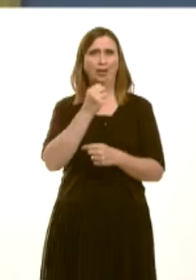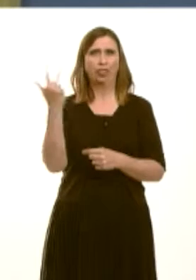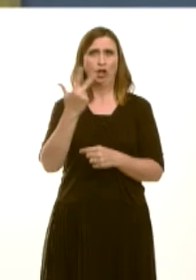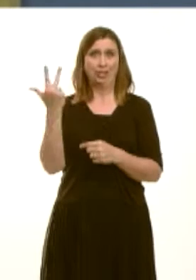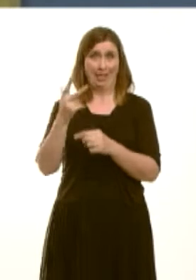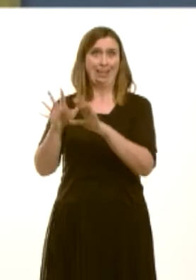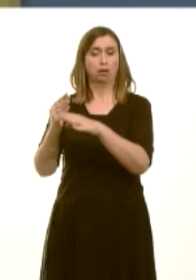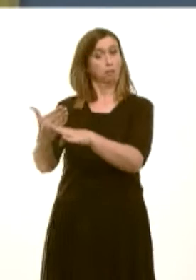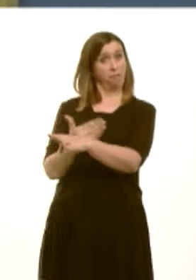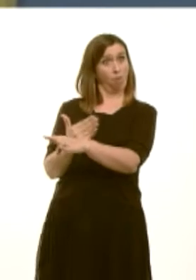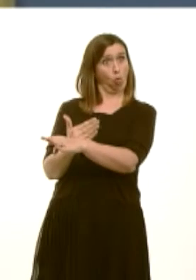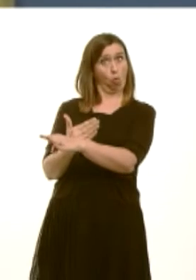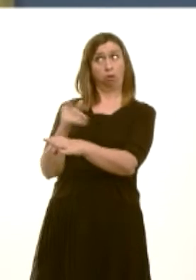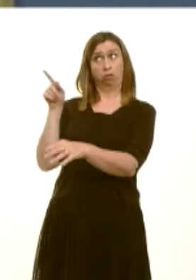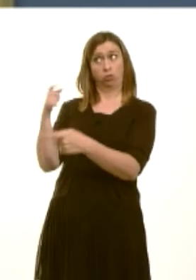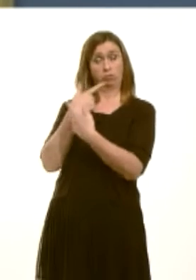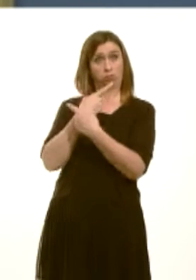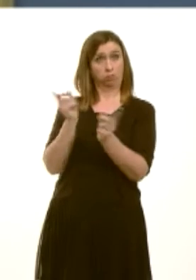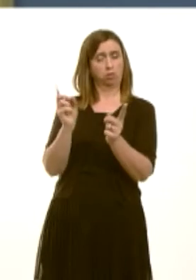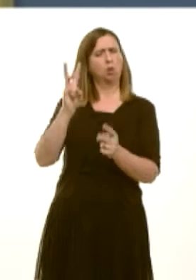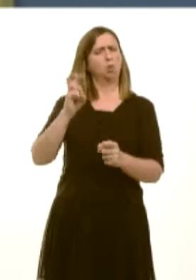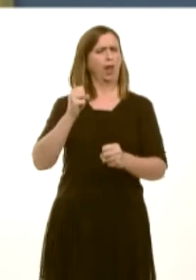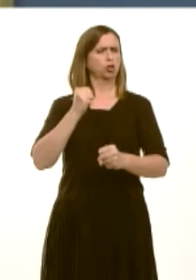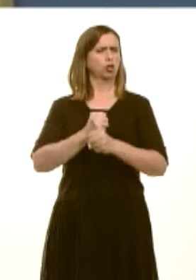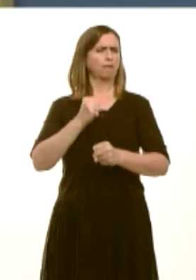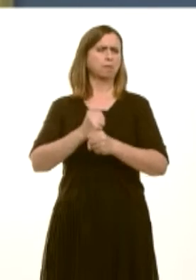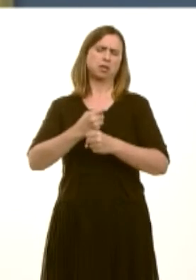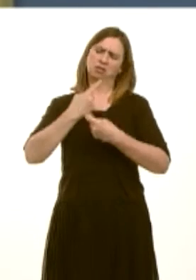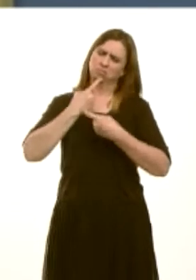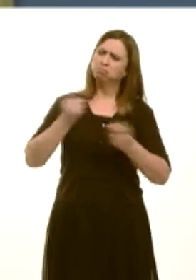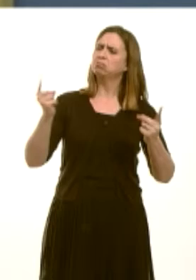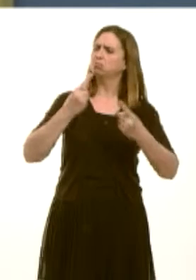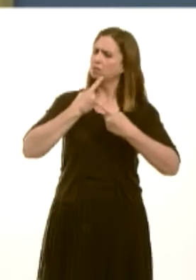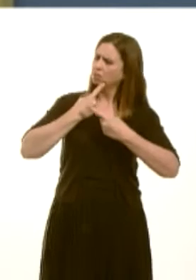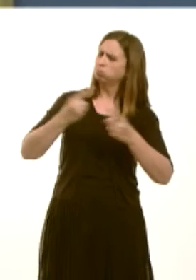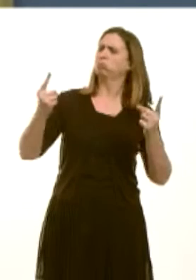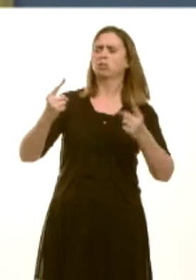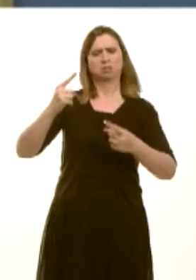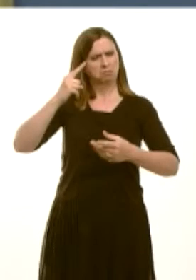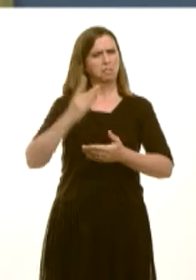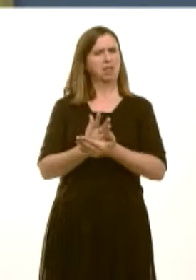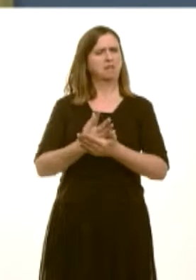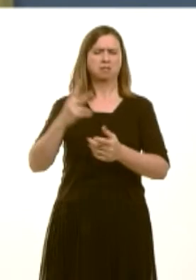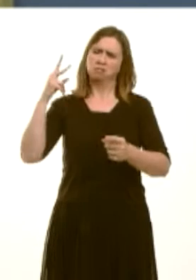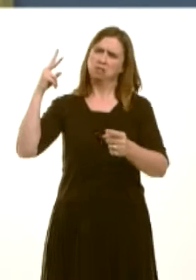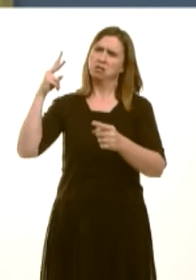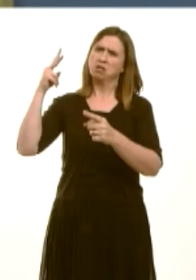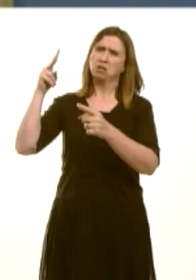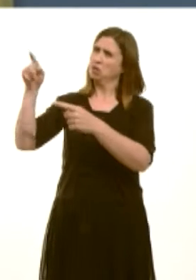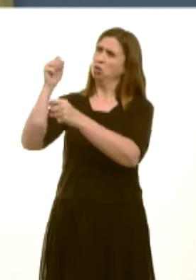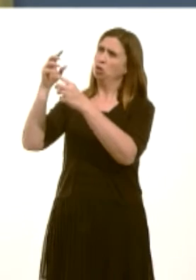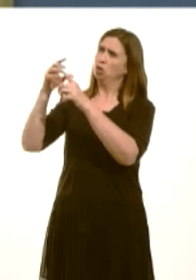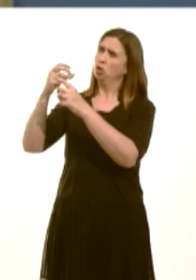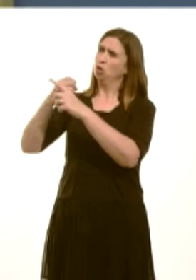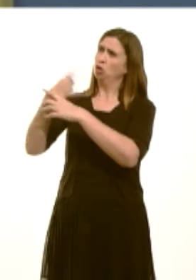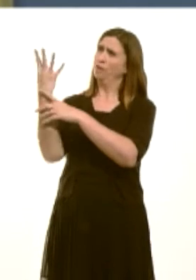said, and I quote, that the Welsh Government has repeatedly made it clear that we believe that cuts are being imposed on us by the Tories